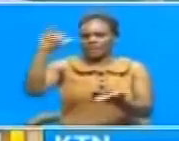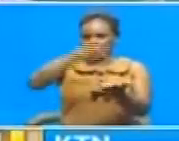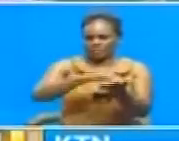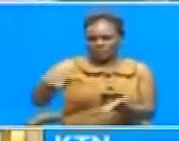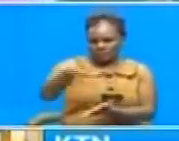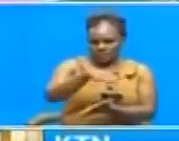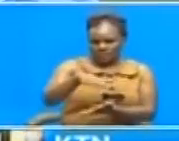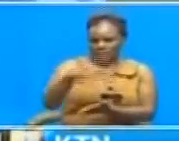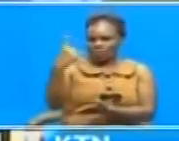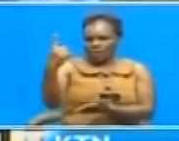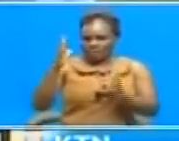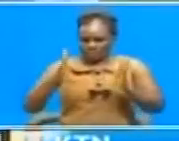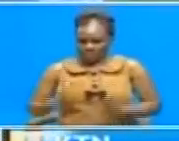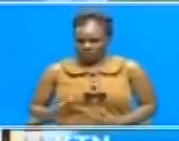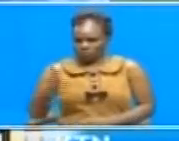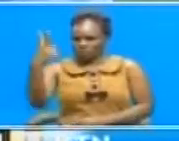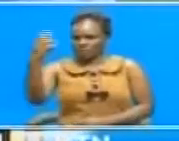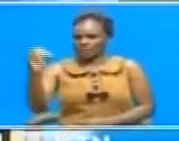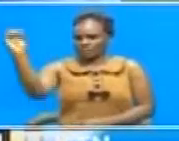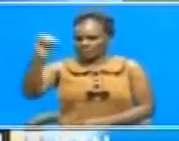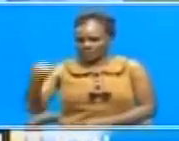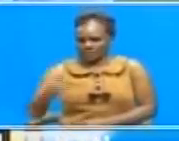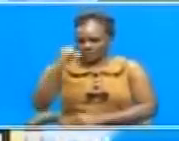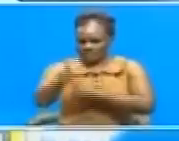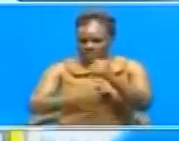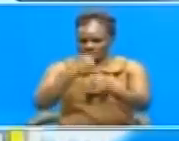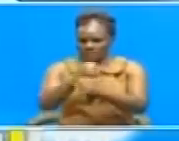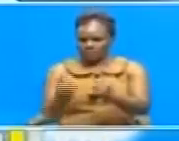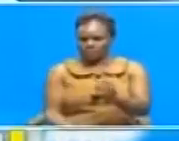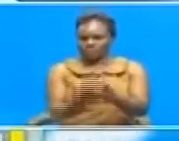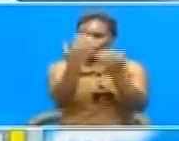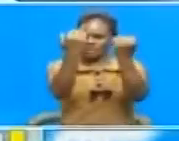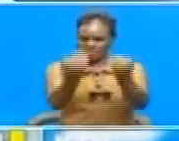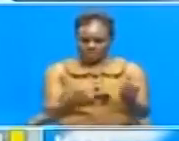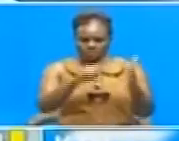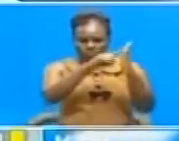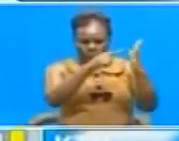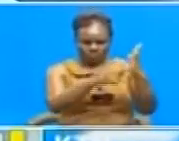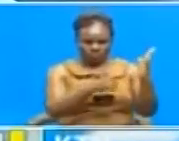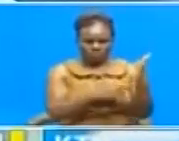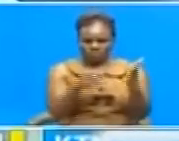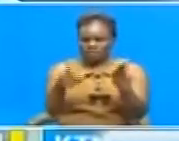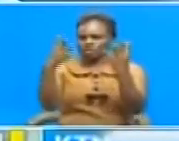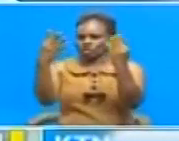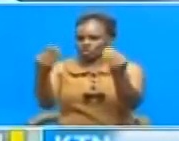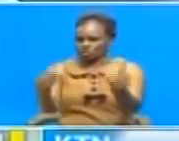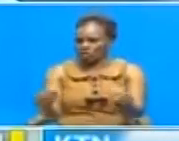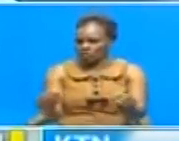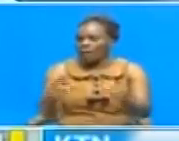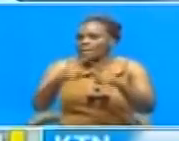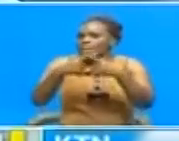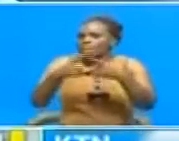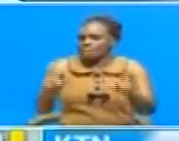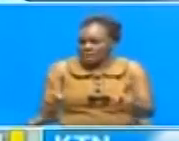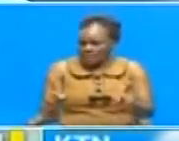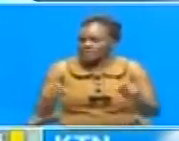region by a single manufacturer to 20% of its annual production. We need this issue under the Customs Union to be addressed. However,